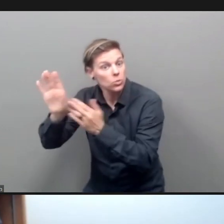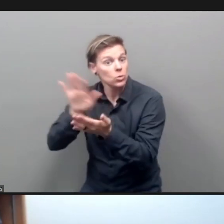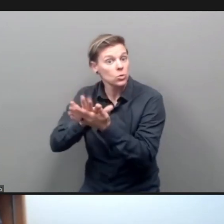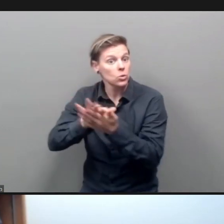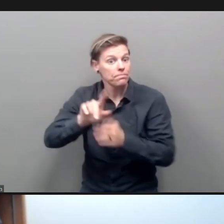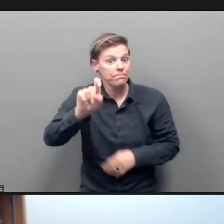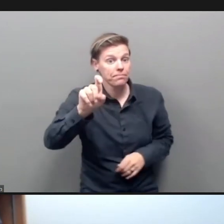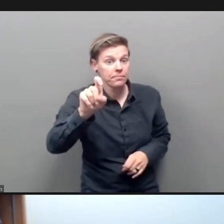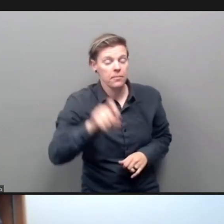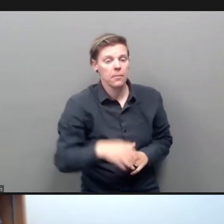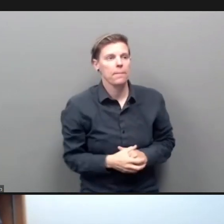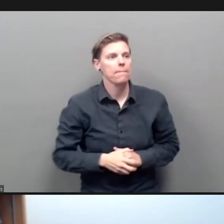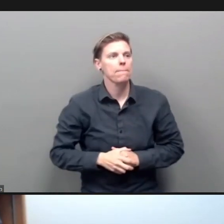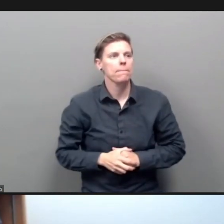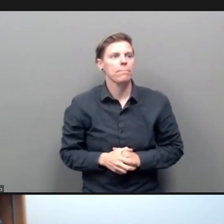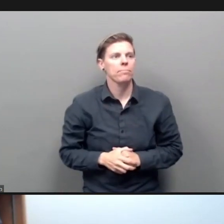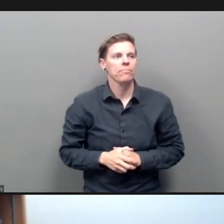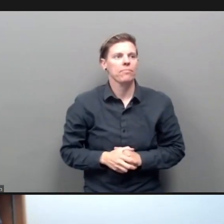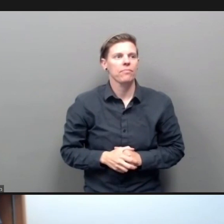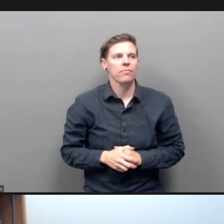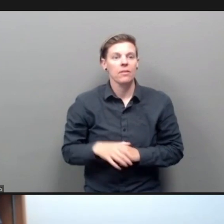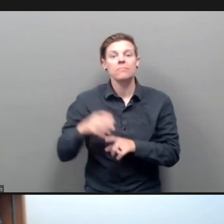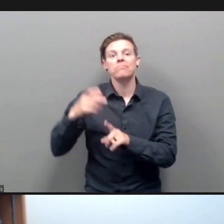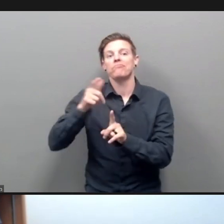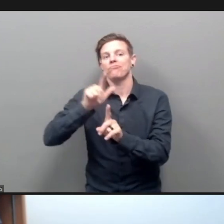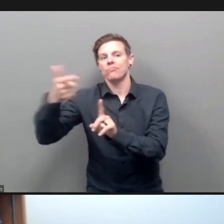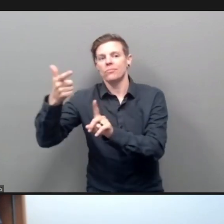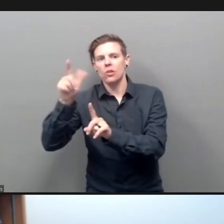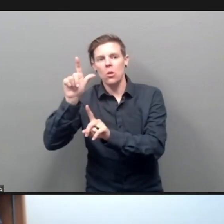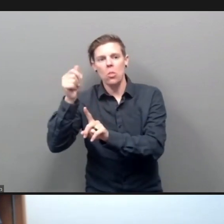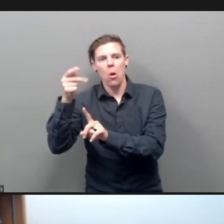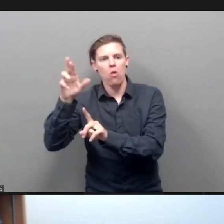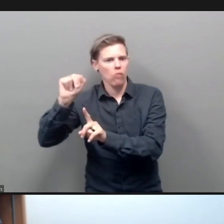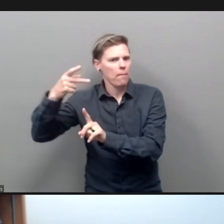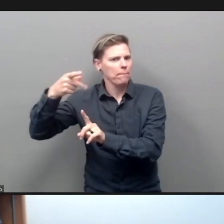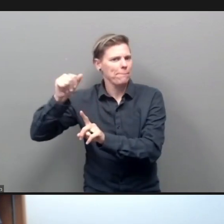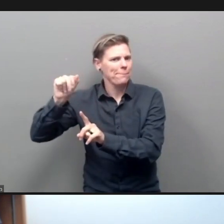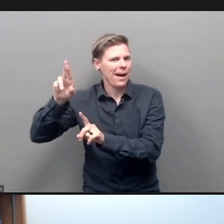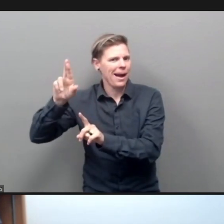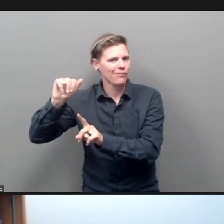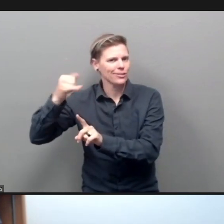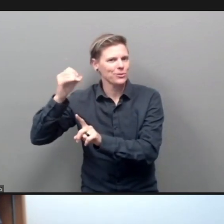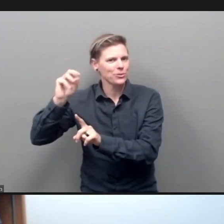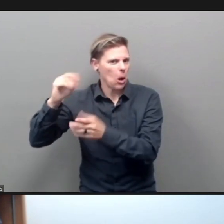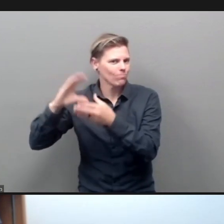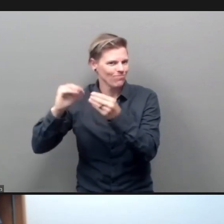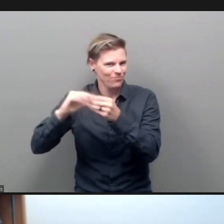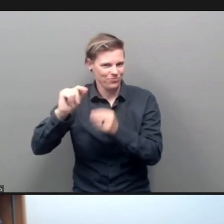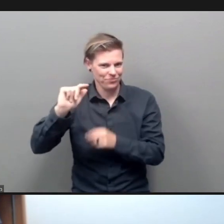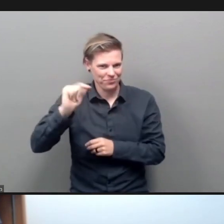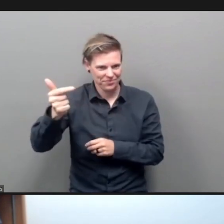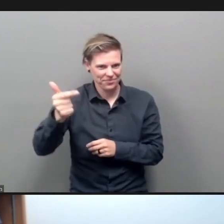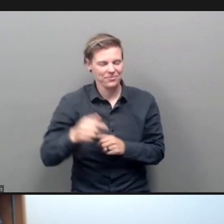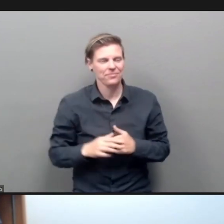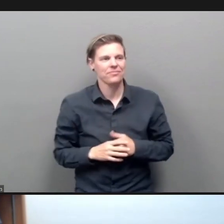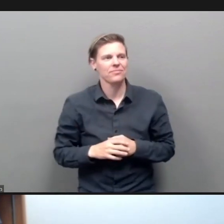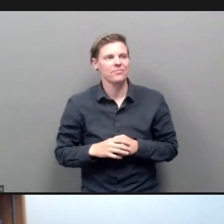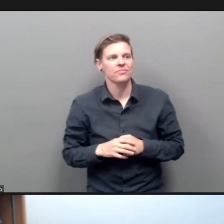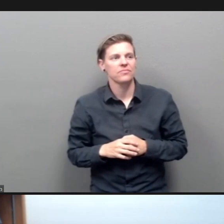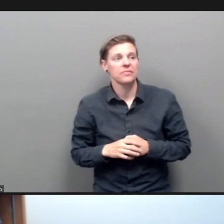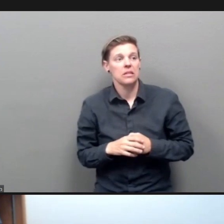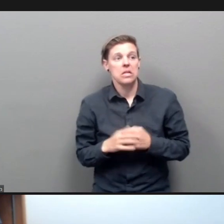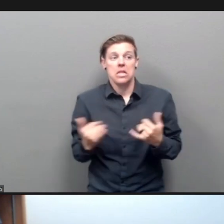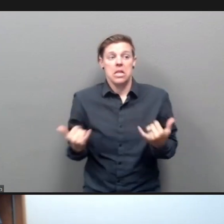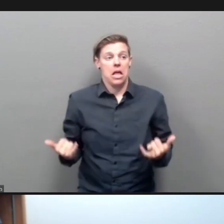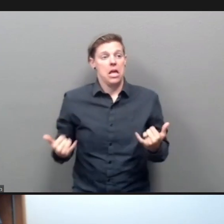right now, do you want to go ahead, David? Oh, you go ahead. I'll finish up. Sure. So right now for kids, there aren't any